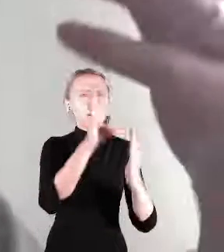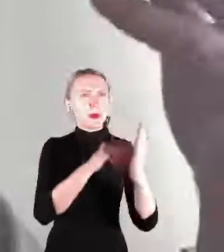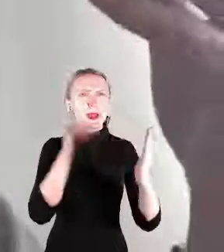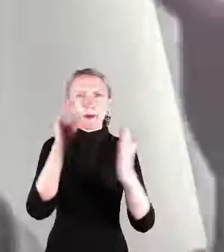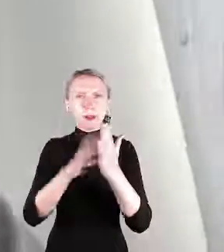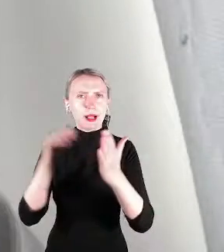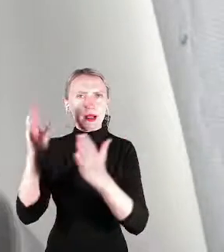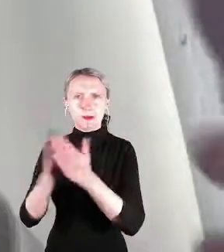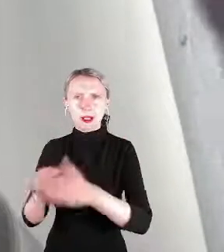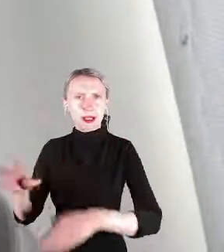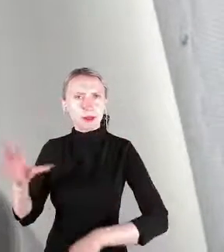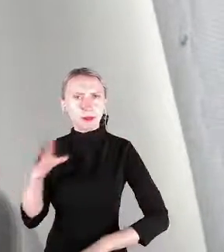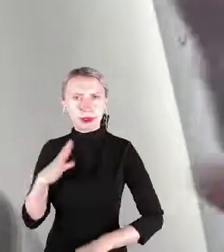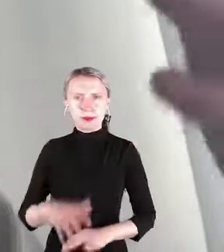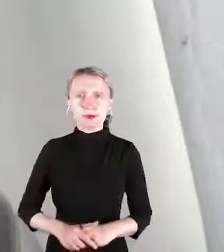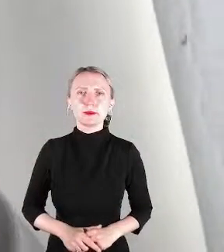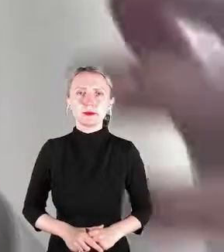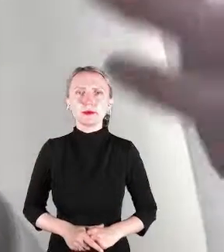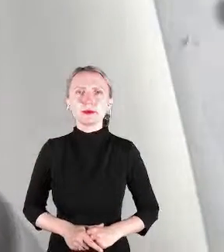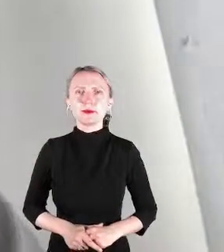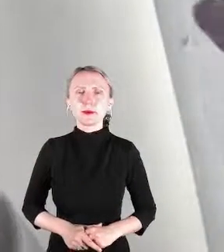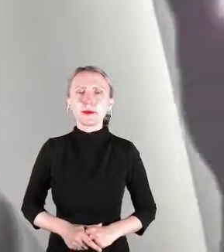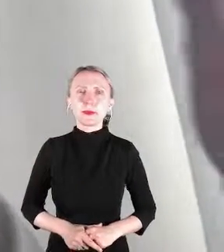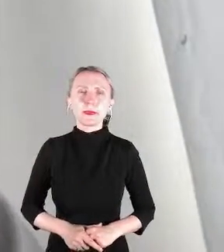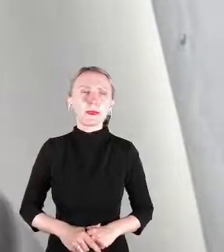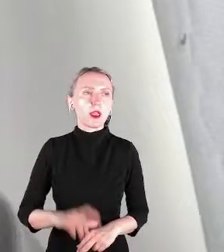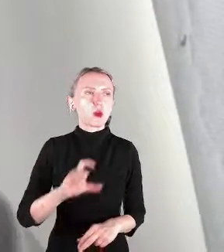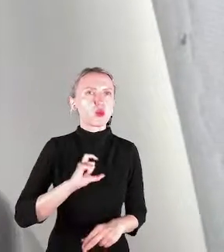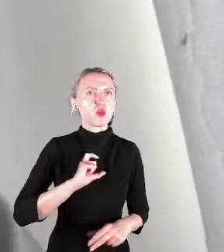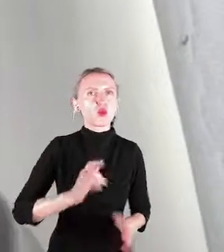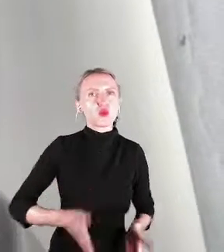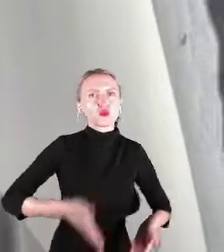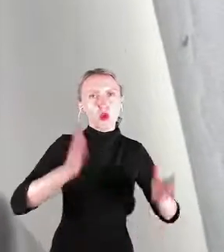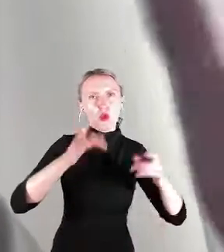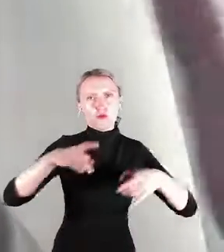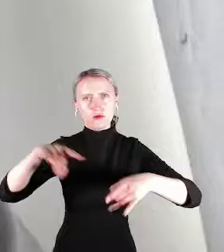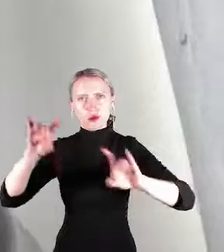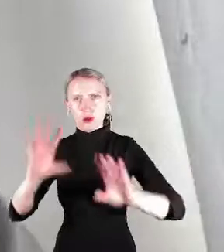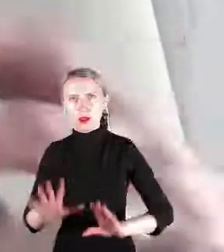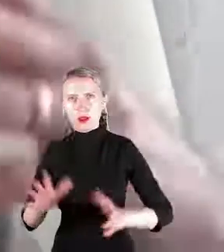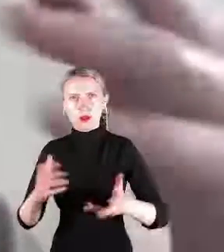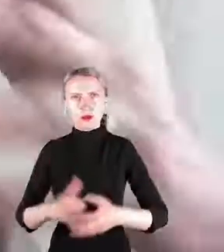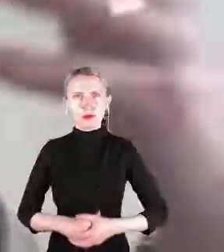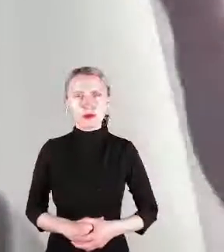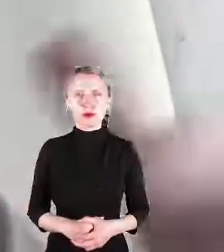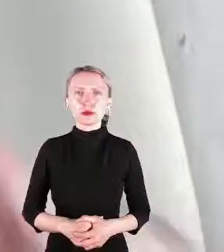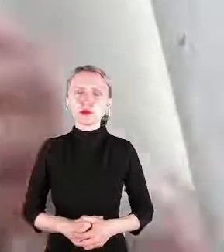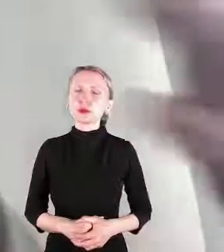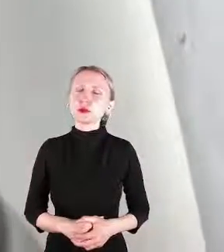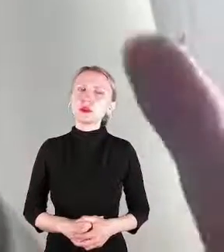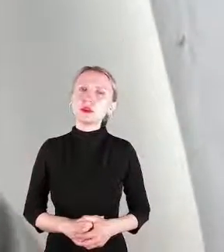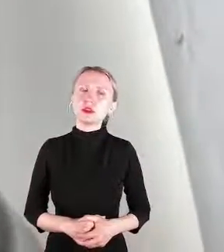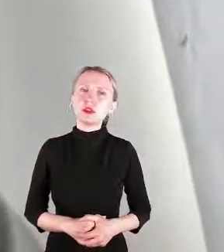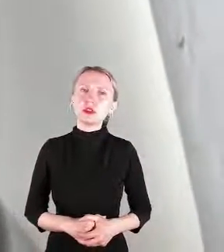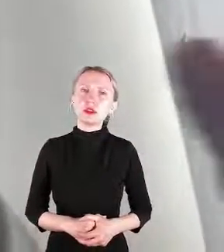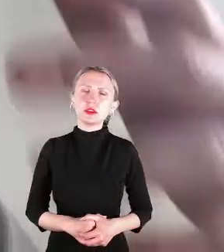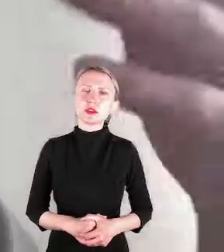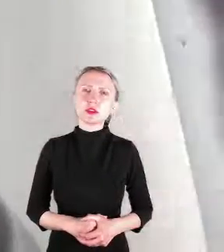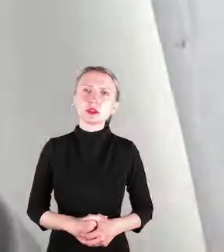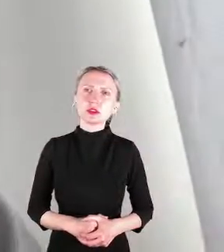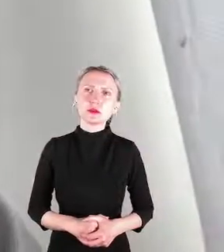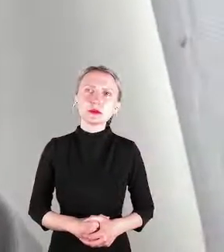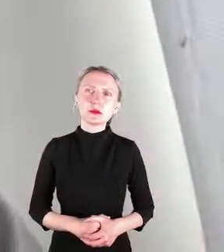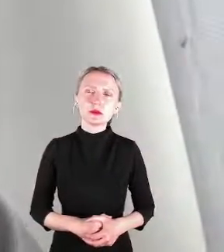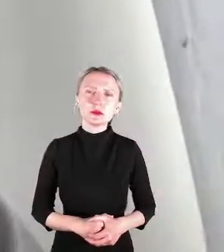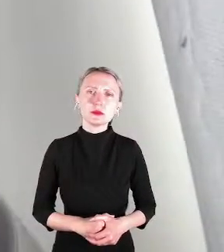stores and offices and they had the same they had their own architectural bureaus, and